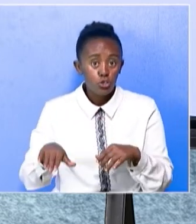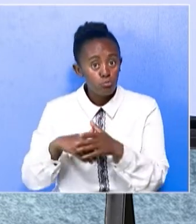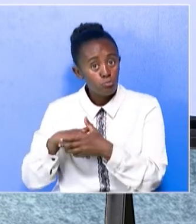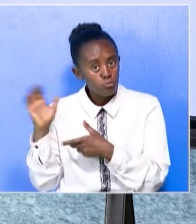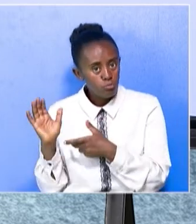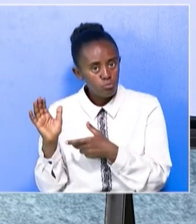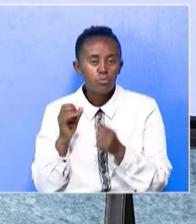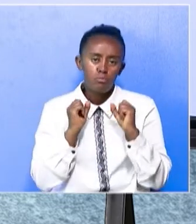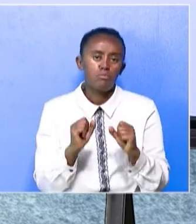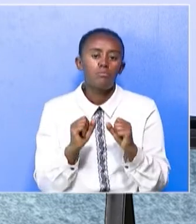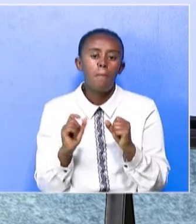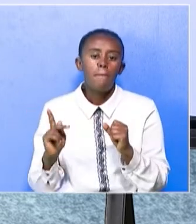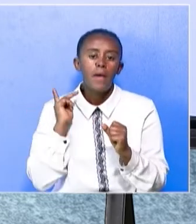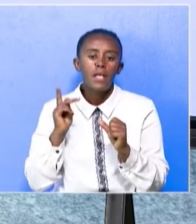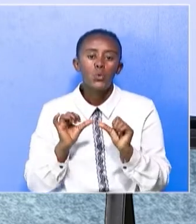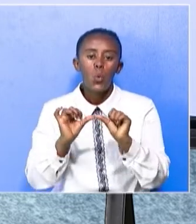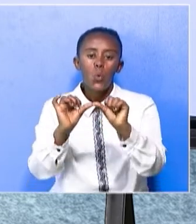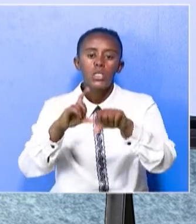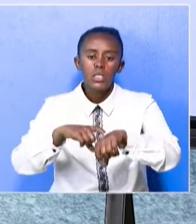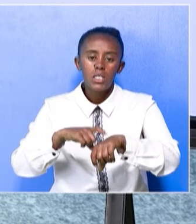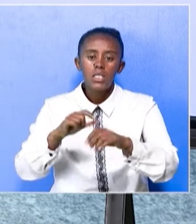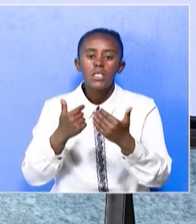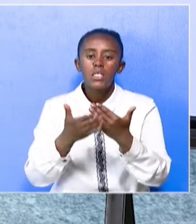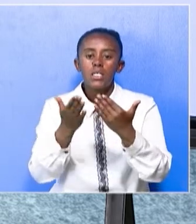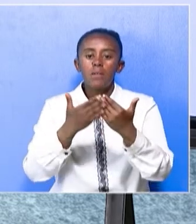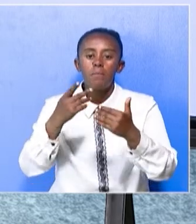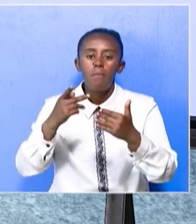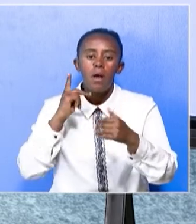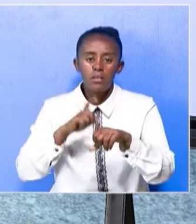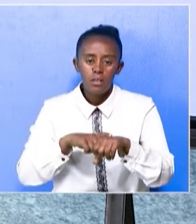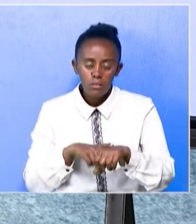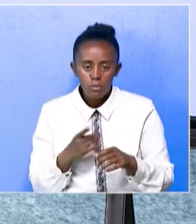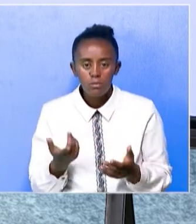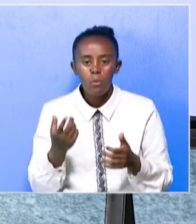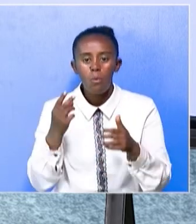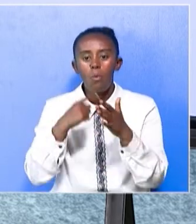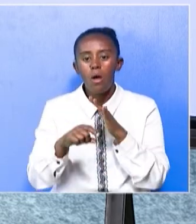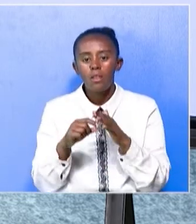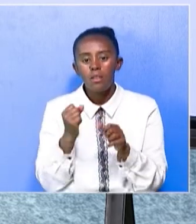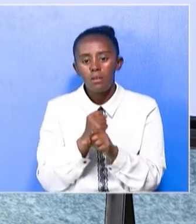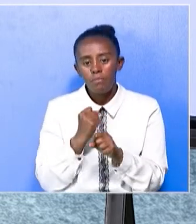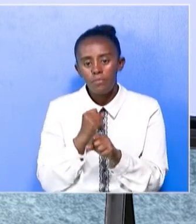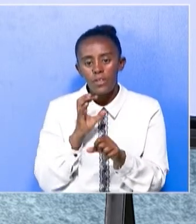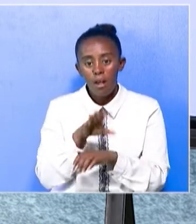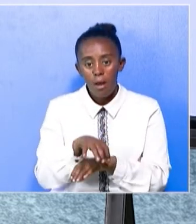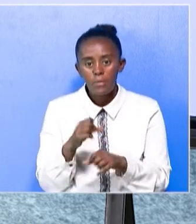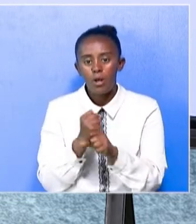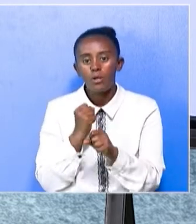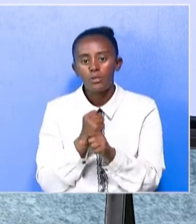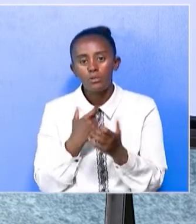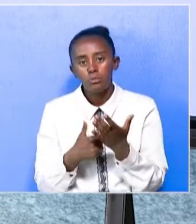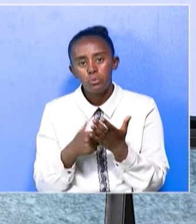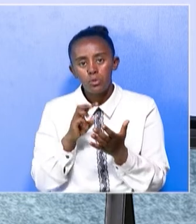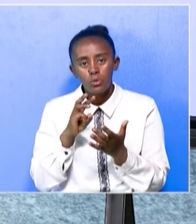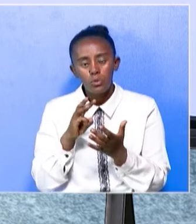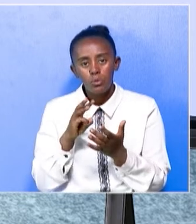Possible. Past continuous tense in the case of simple past tense. What makes it interrupted action? That's why, because she was shopping.